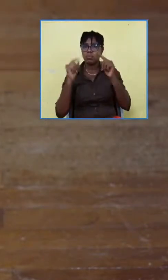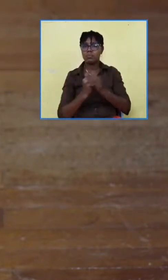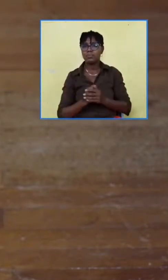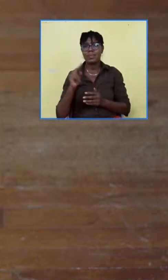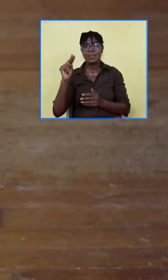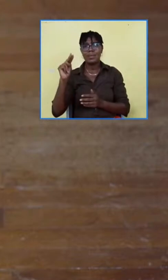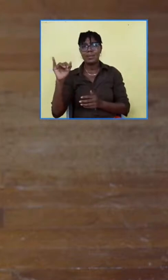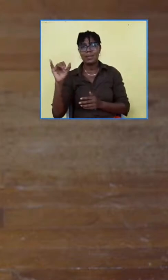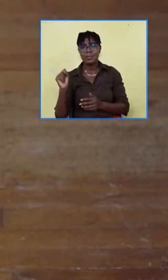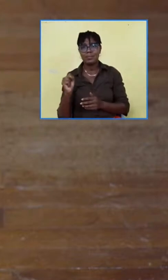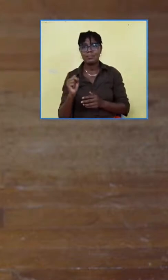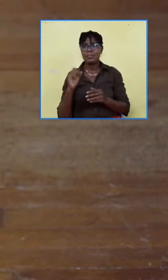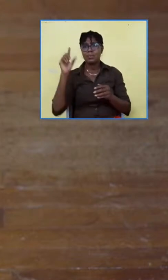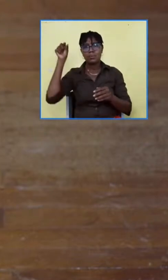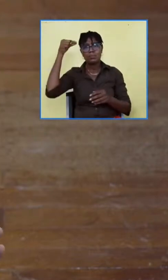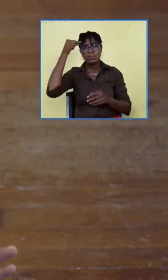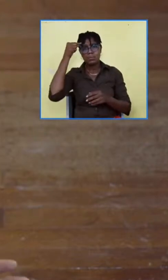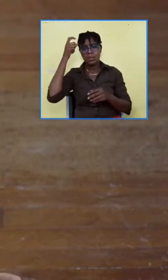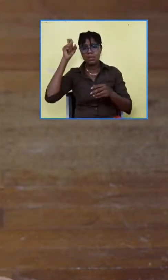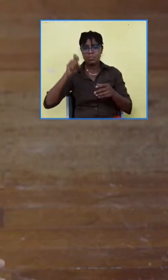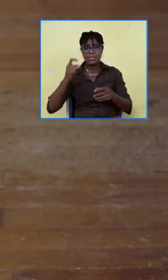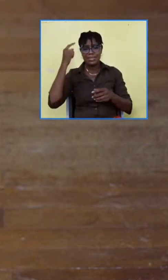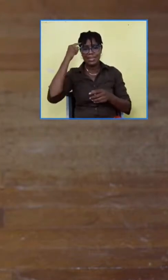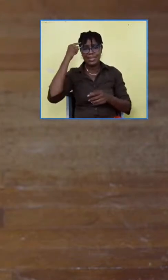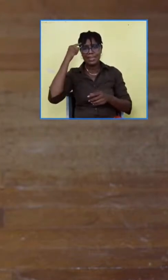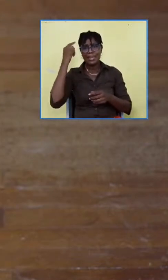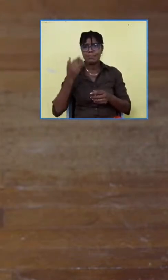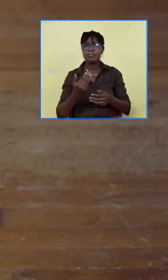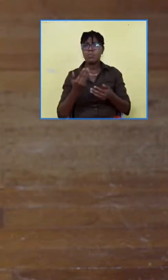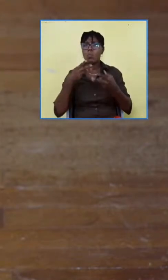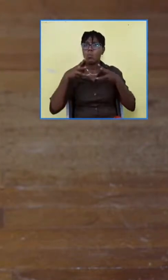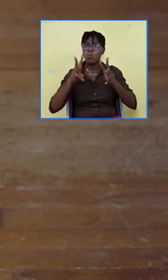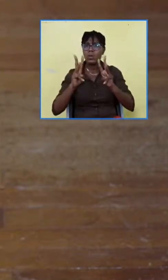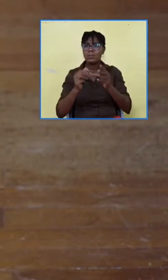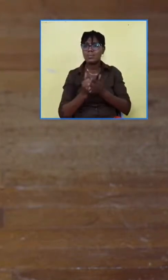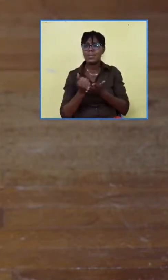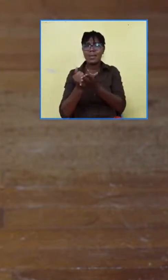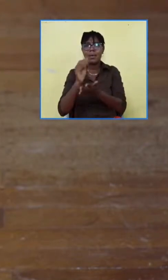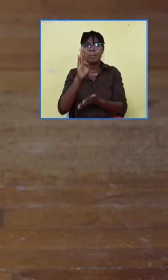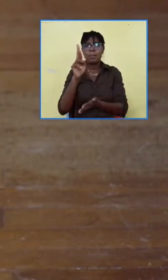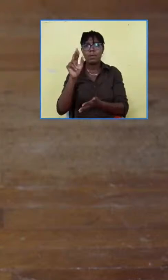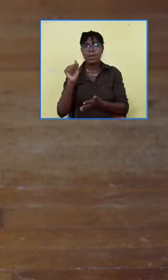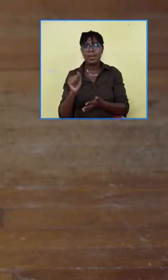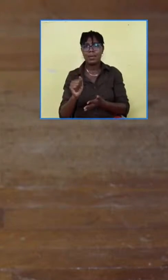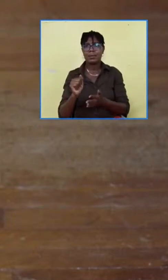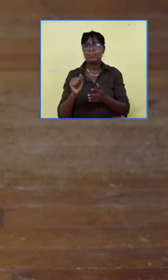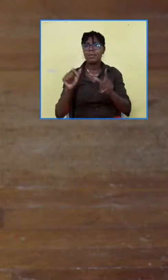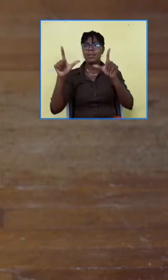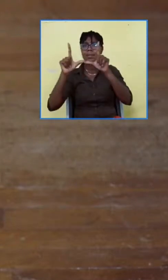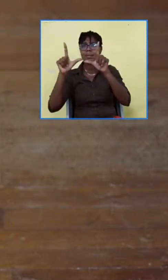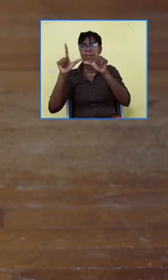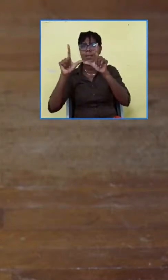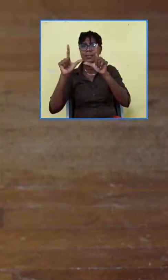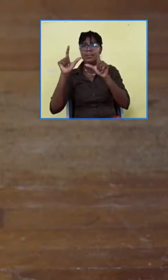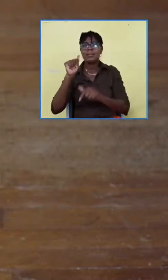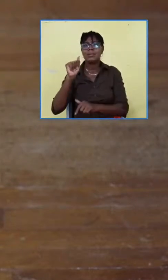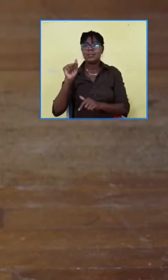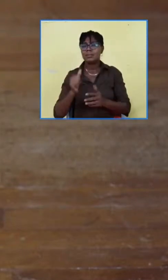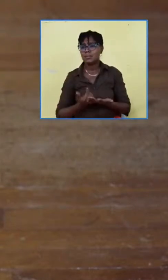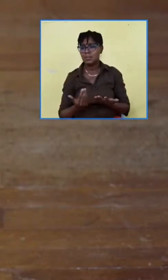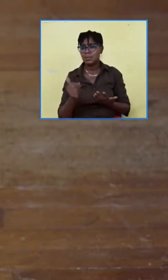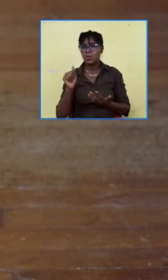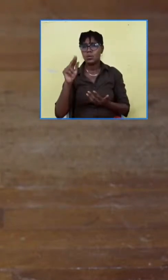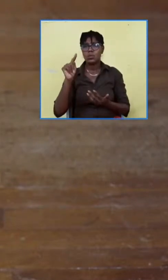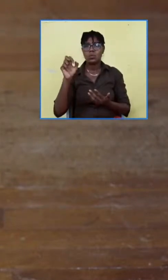ways that all systems speak to one another, licensing and NIS and BRA and so on, they all speak. So there's